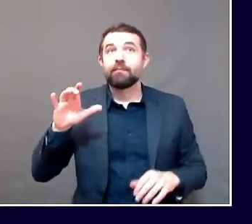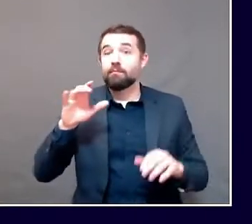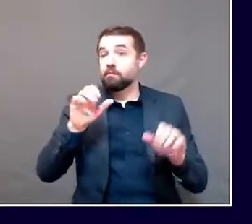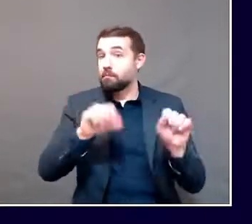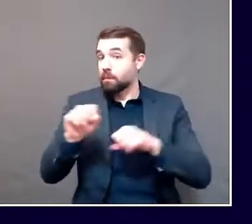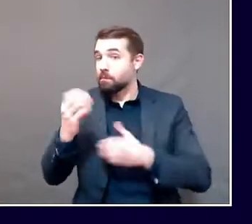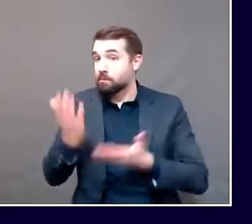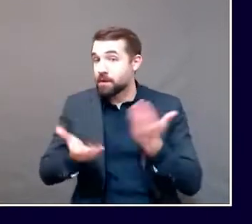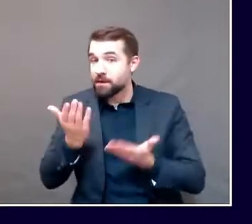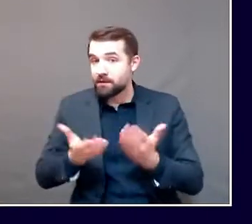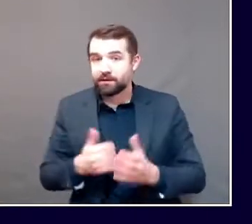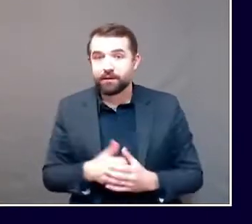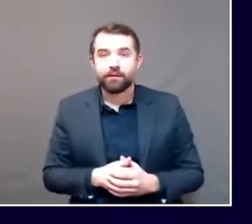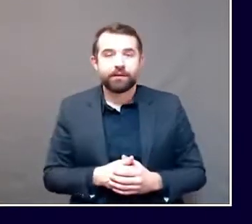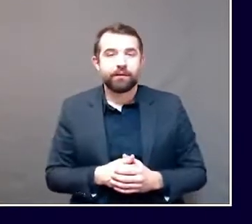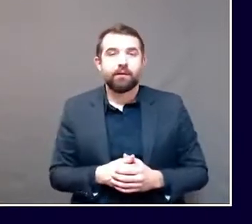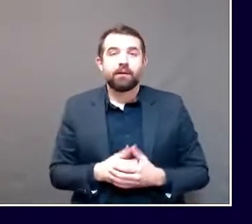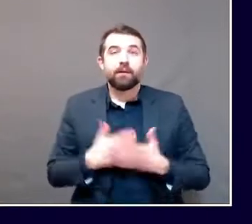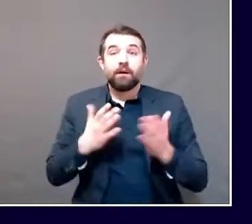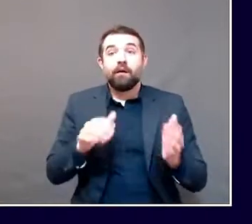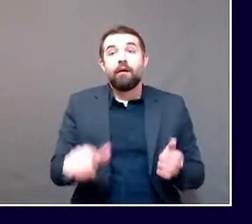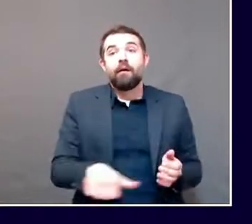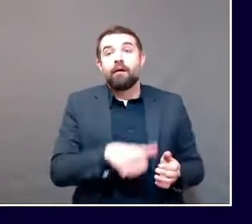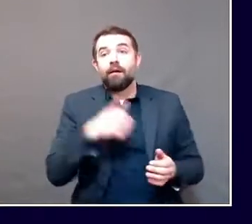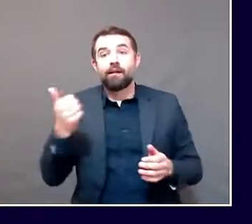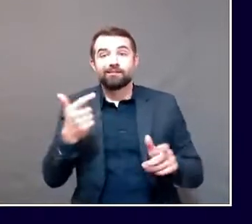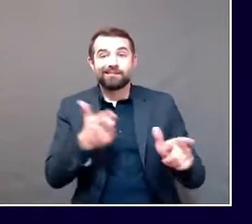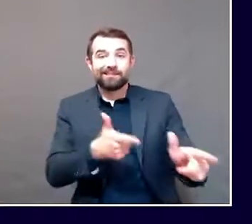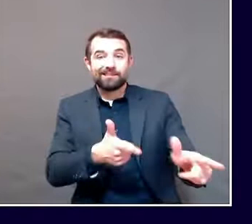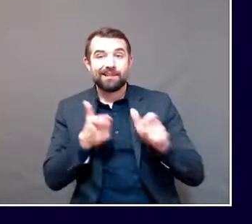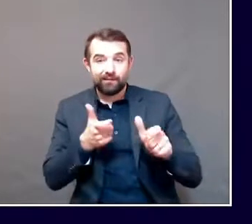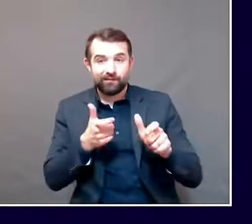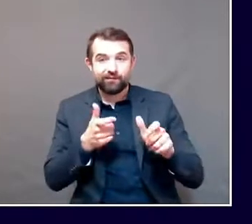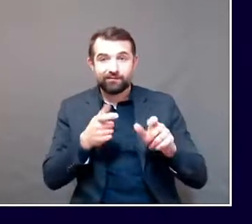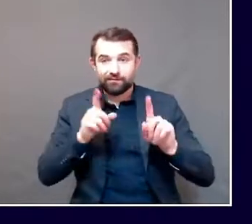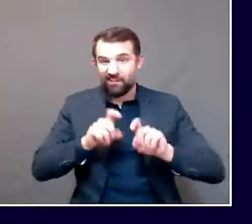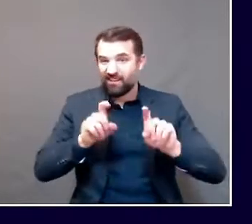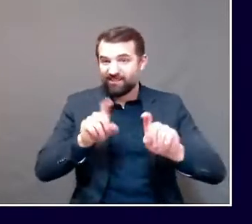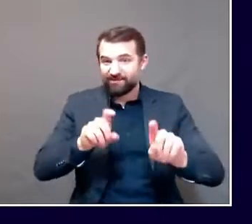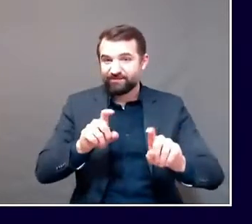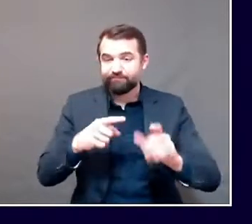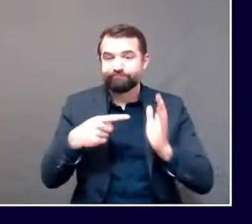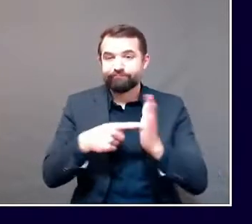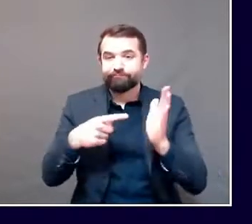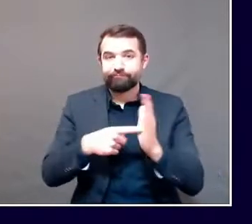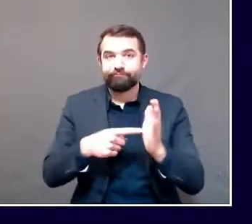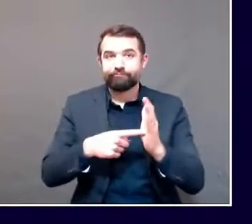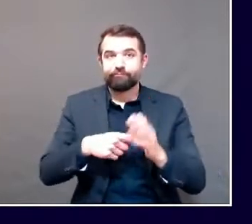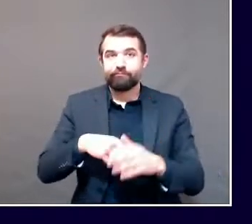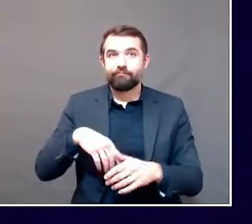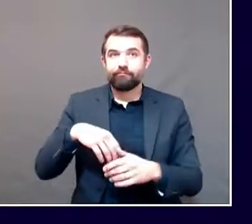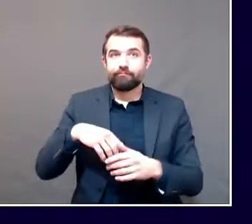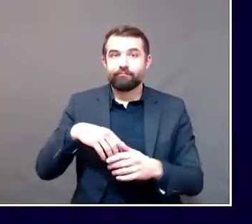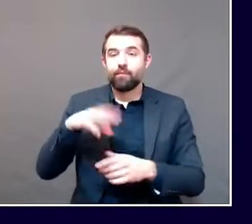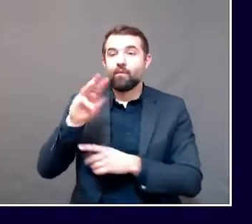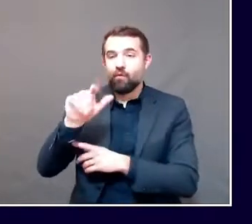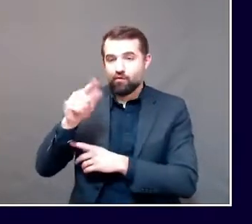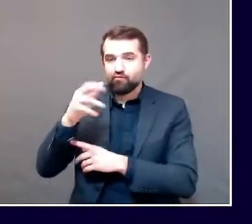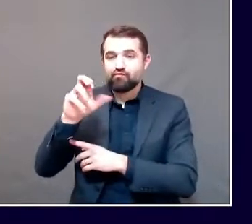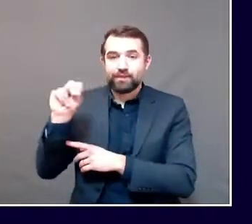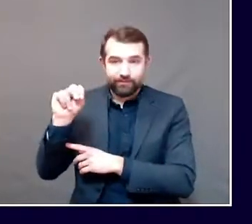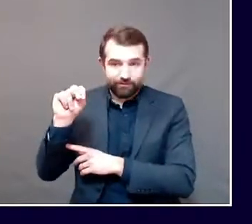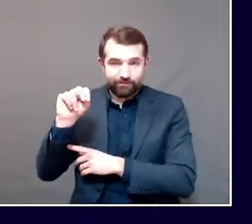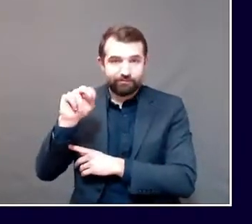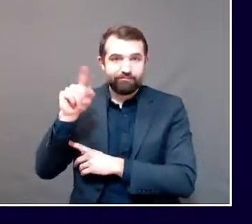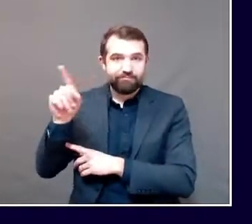antigen test that we have deployed to places like Walgreens, among others, what we've done is work with